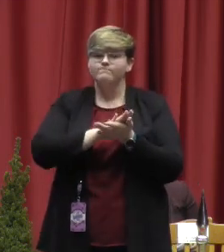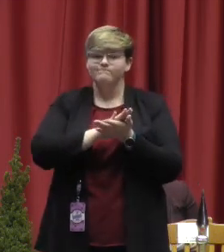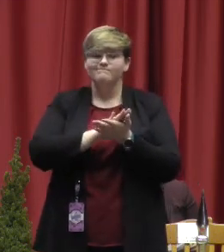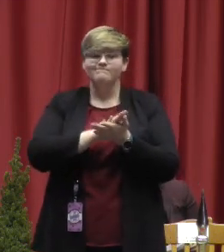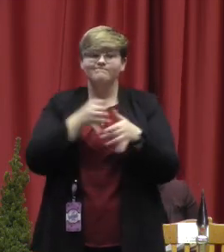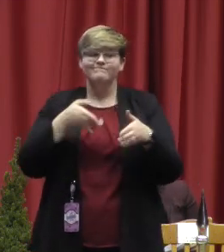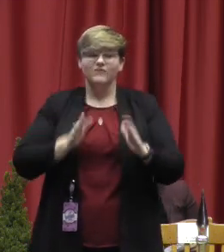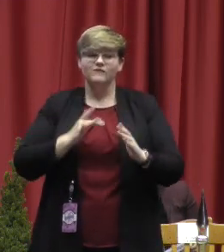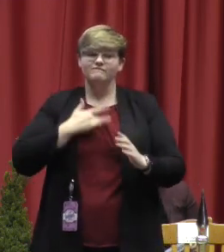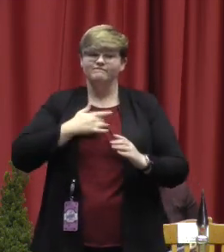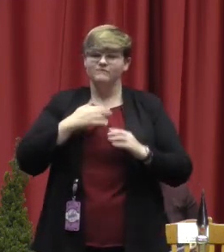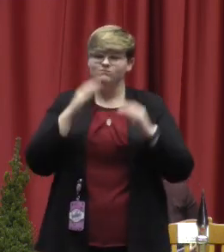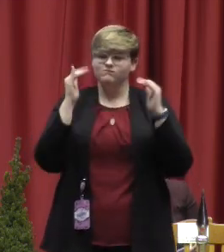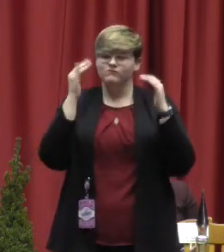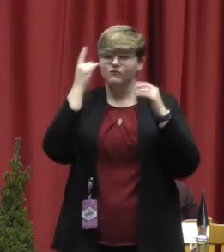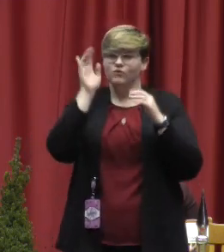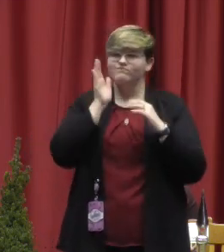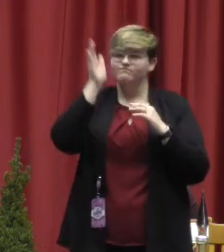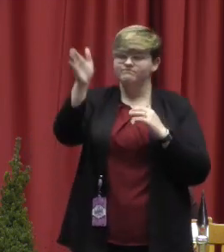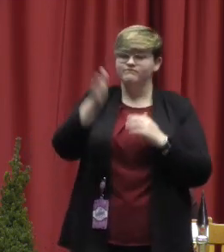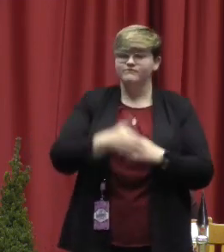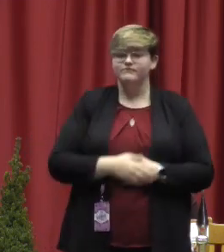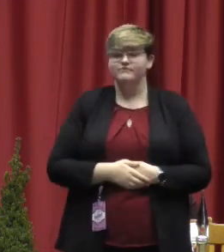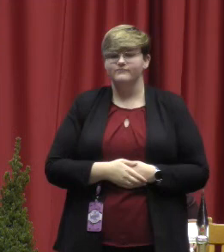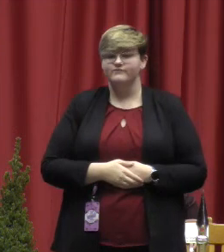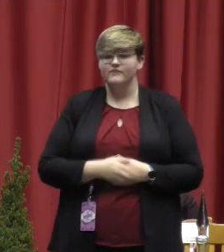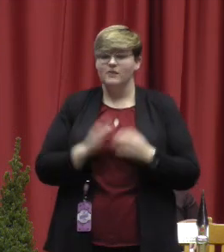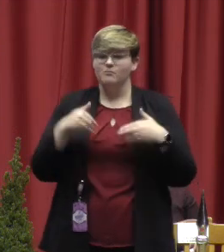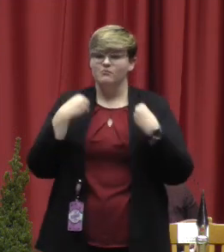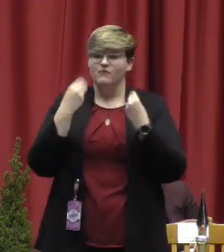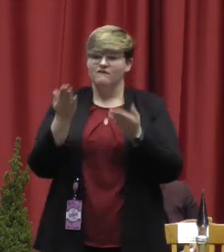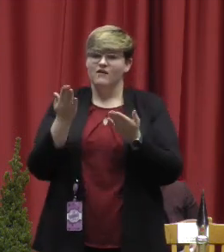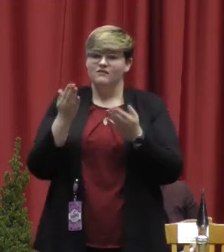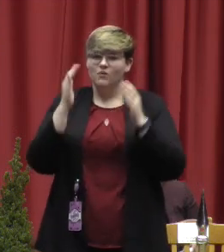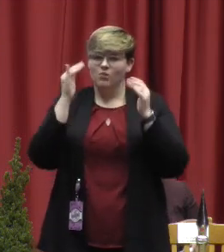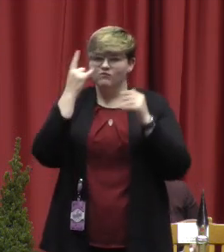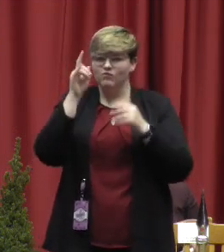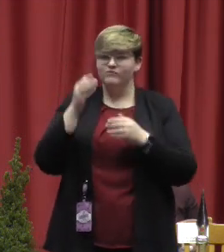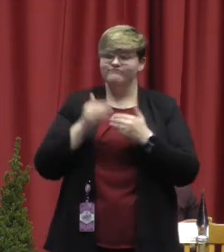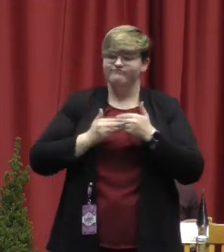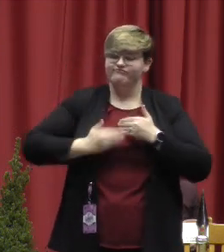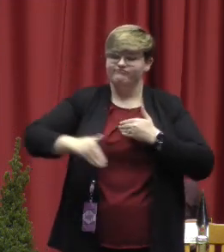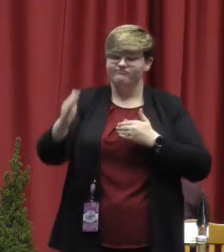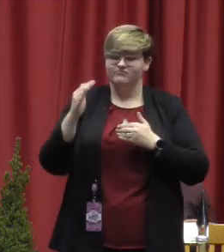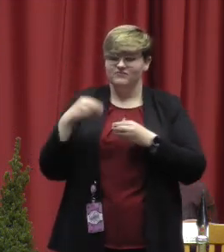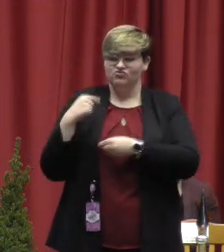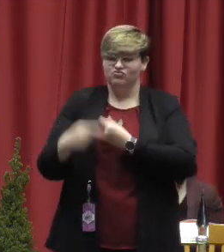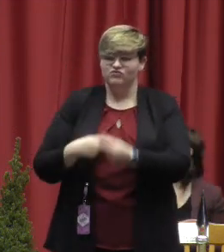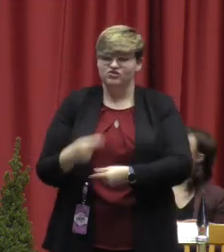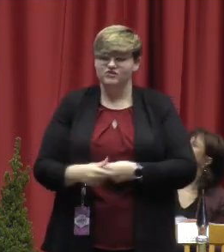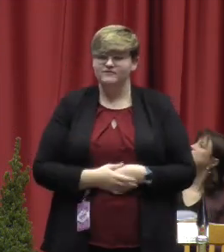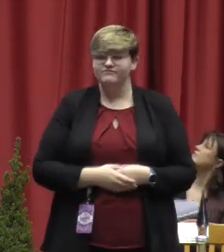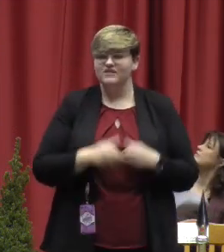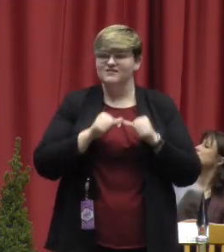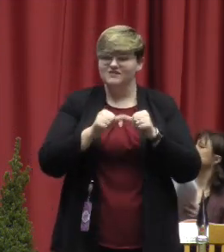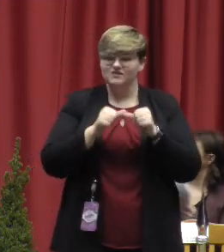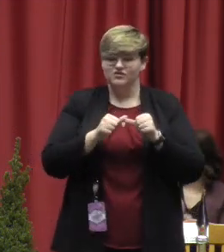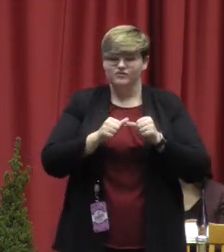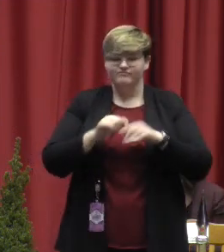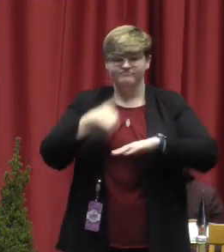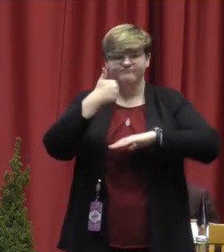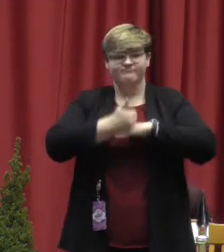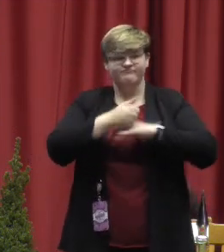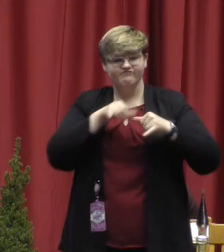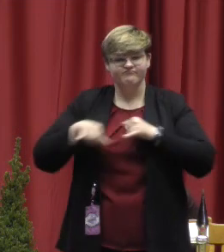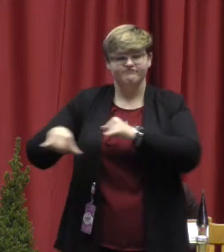future. Anderson has prepared us for the next generation of business professionals. Let's continue to pave the way and set the standard